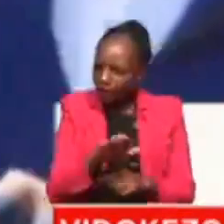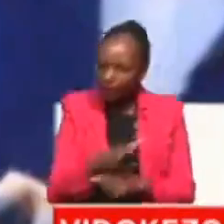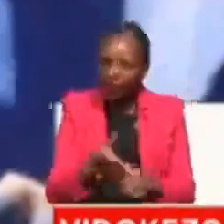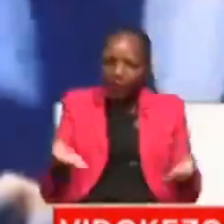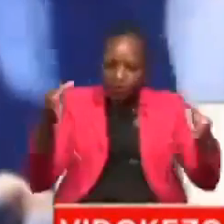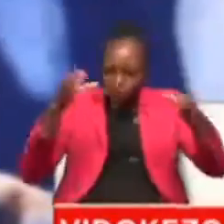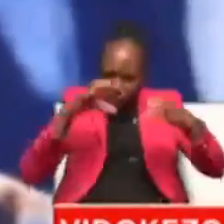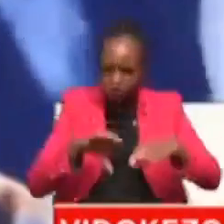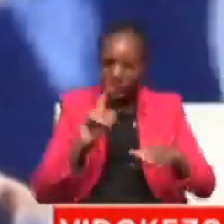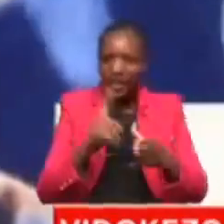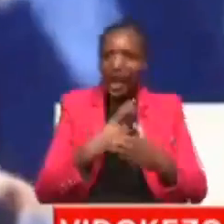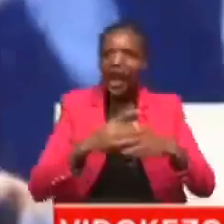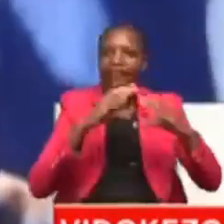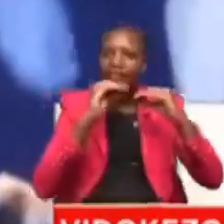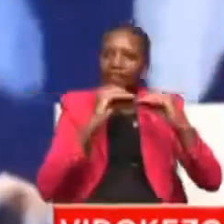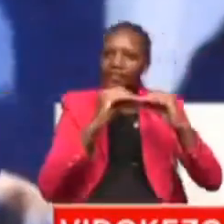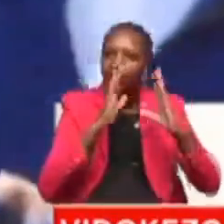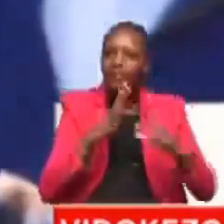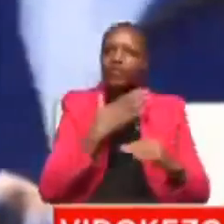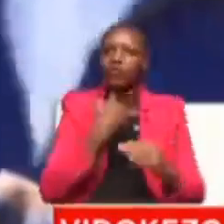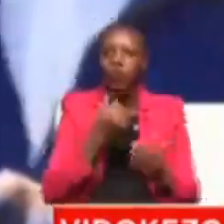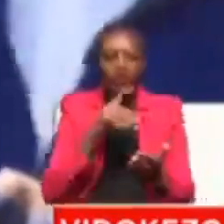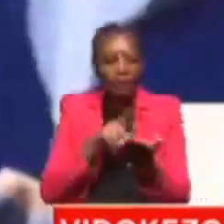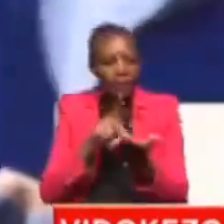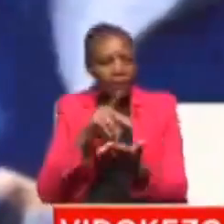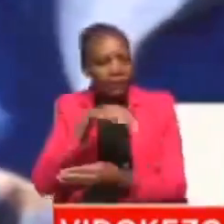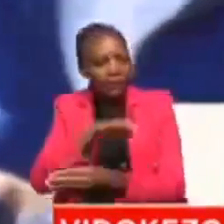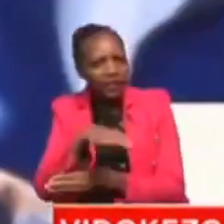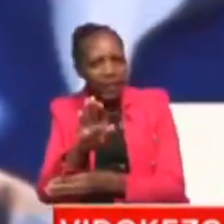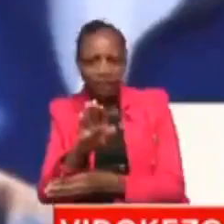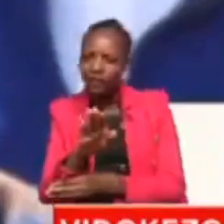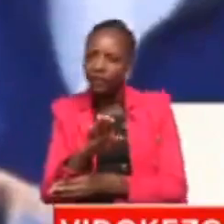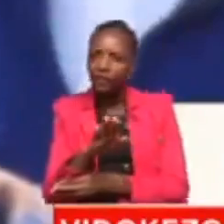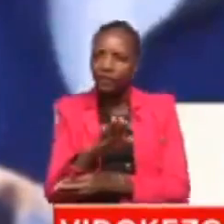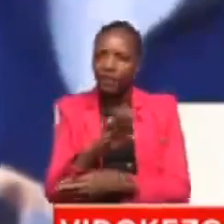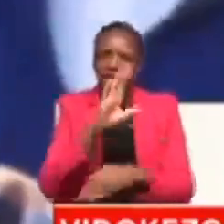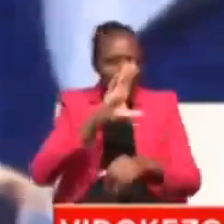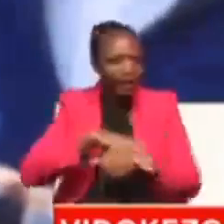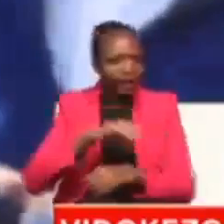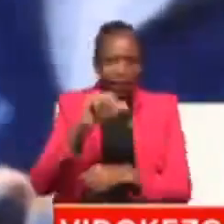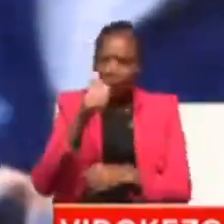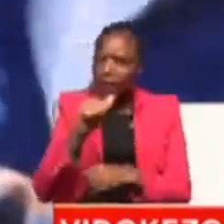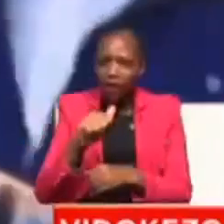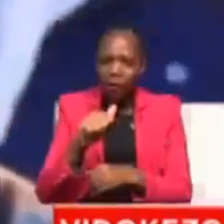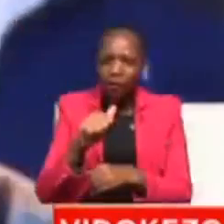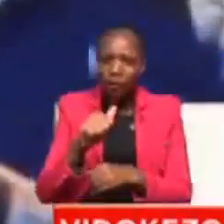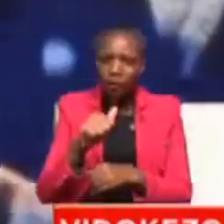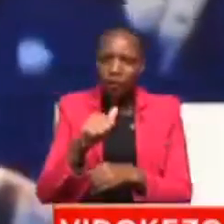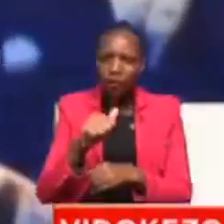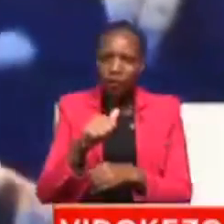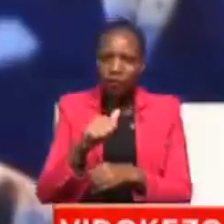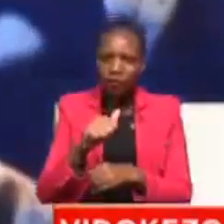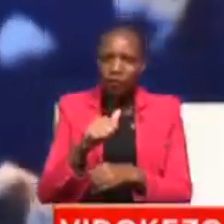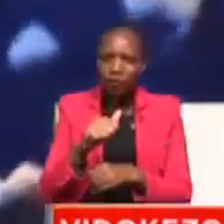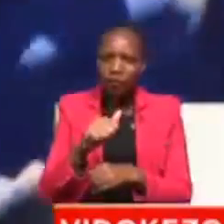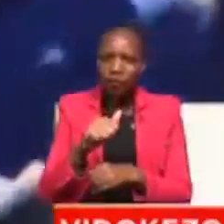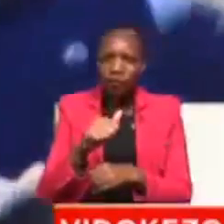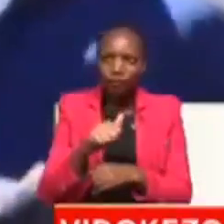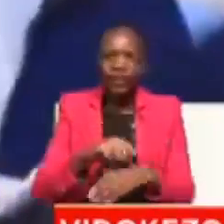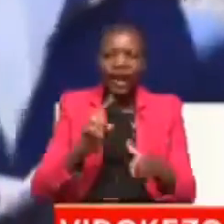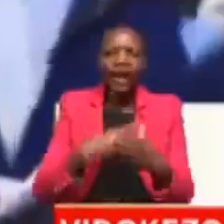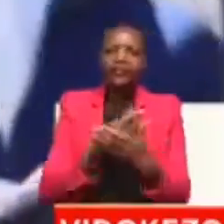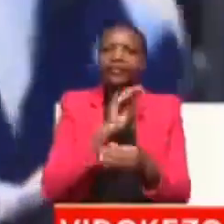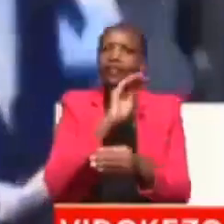many teachers have come, they want to receive their pay, they are not getting their pay. The officials are not there to address this issue. They are